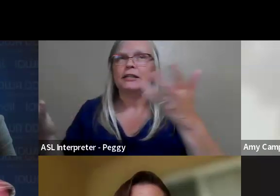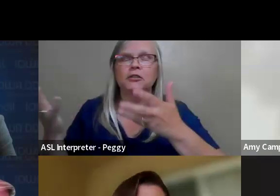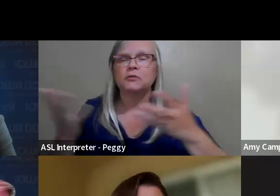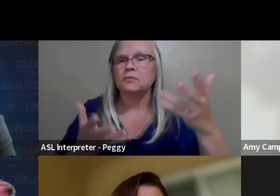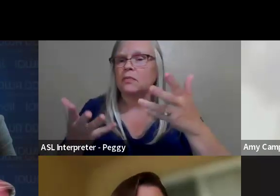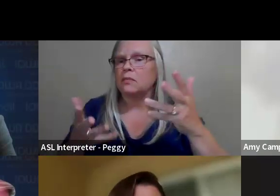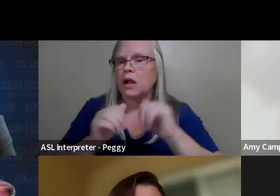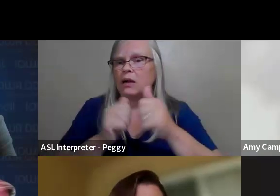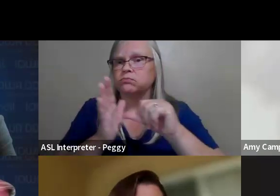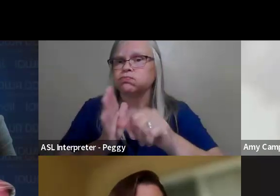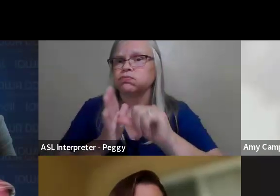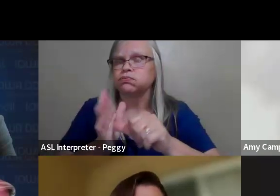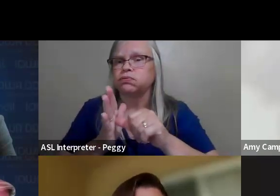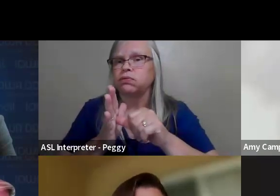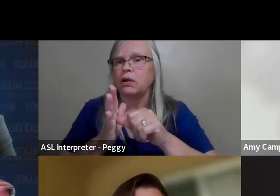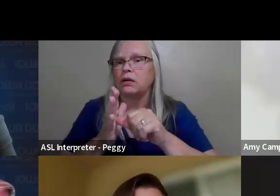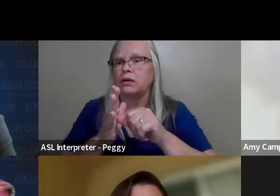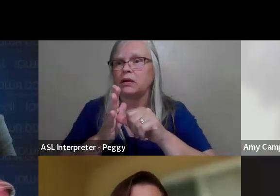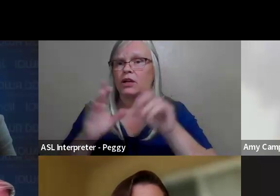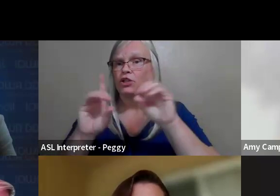to highlight protection or